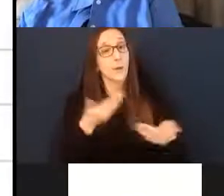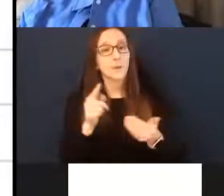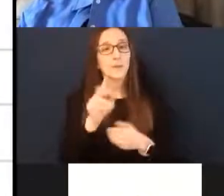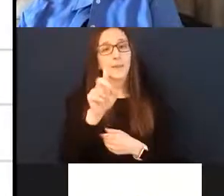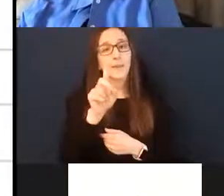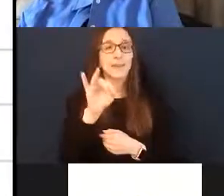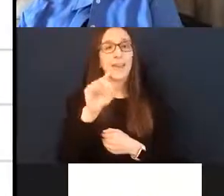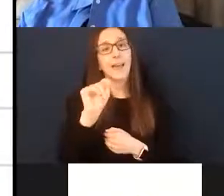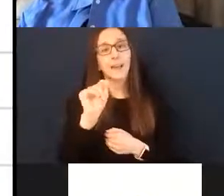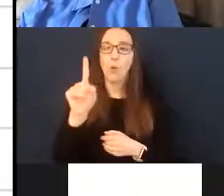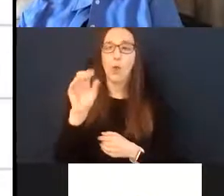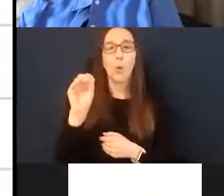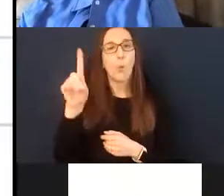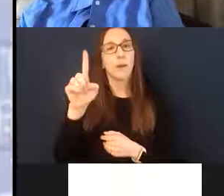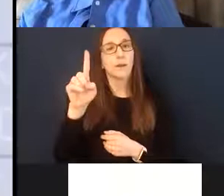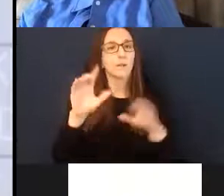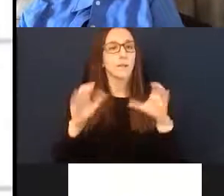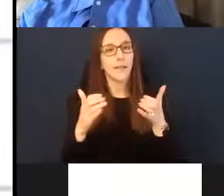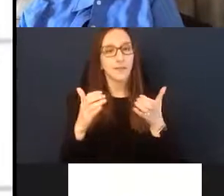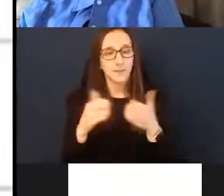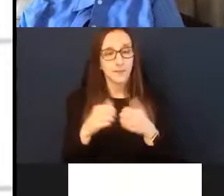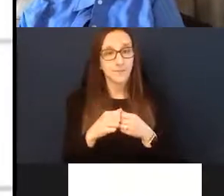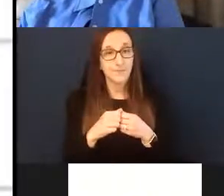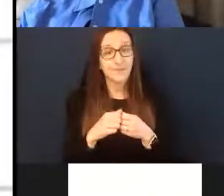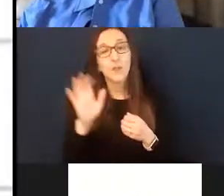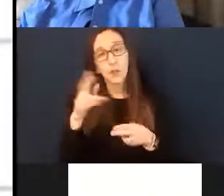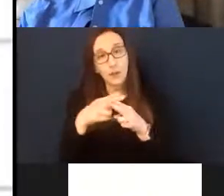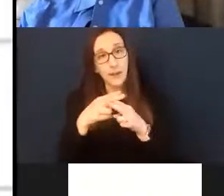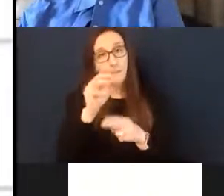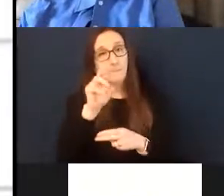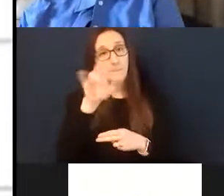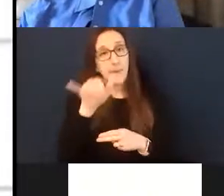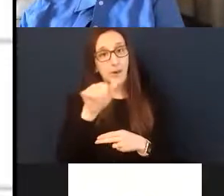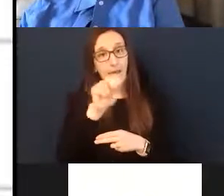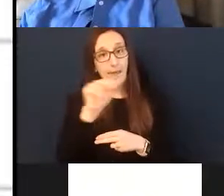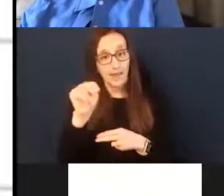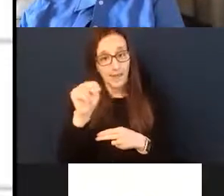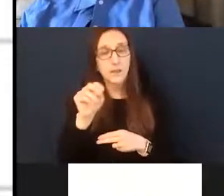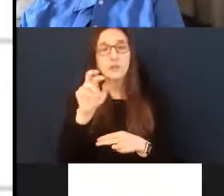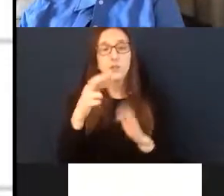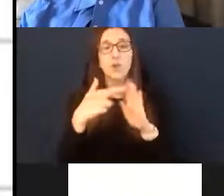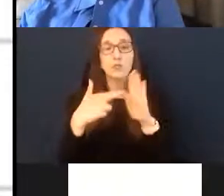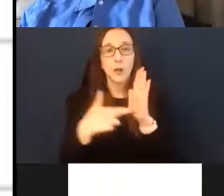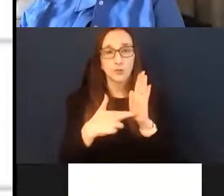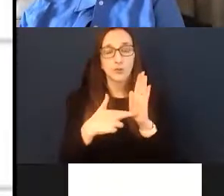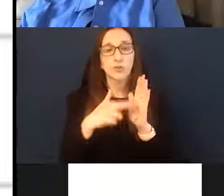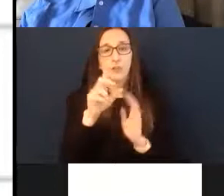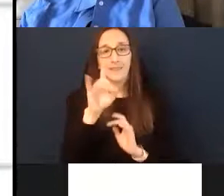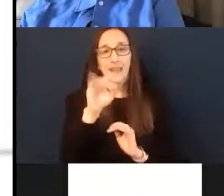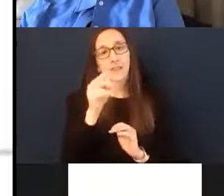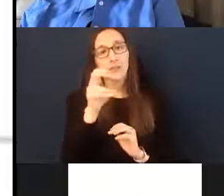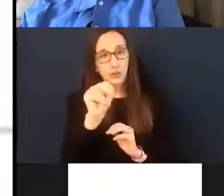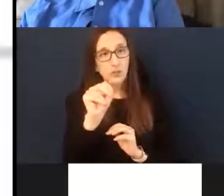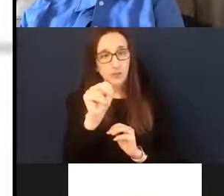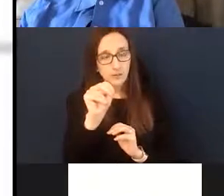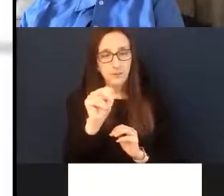101. And like Emily said, my name is Marianne Stockhauser, and I am a registered dietitian. So